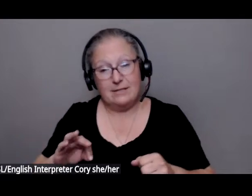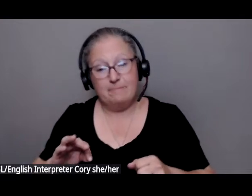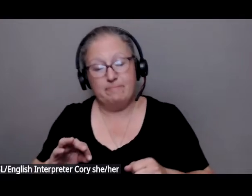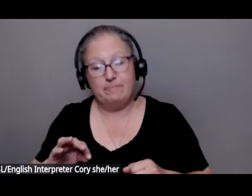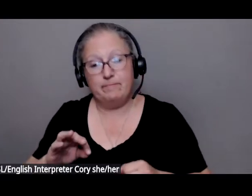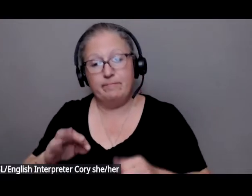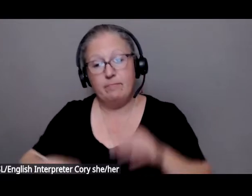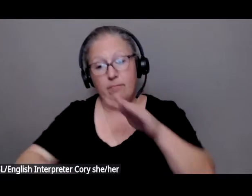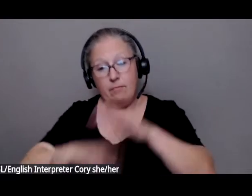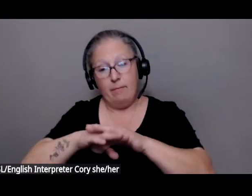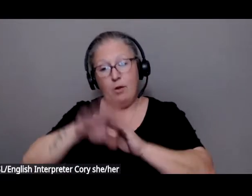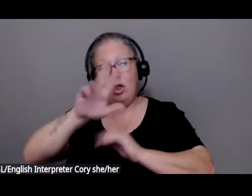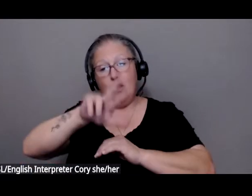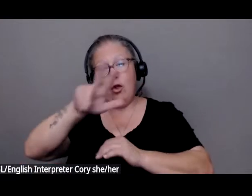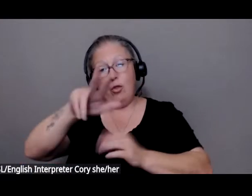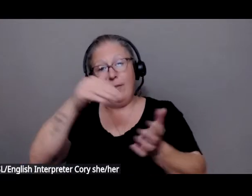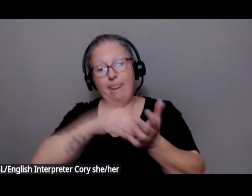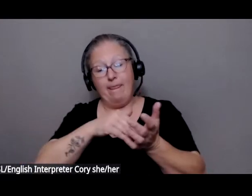up to